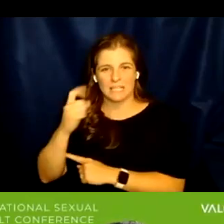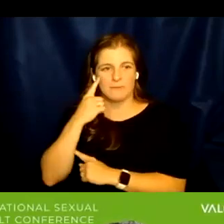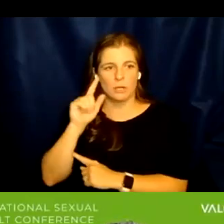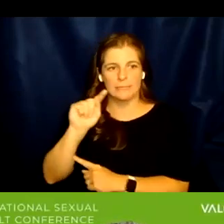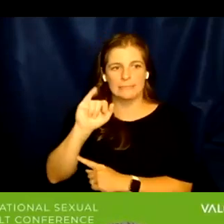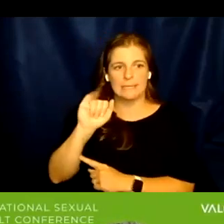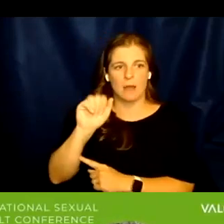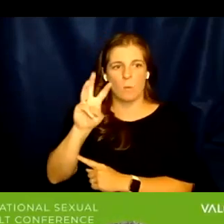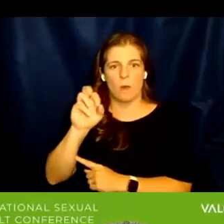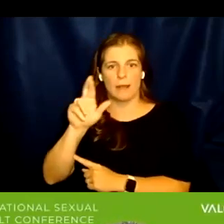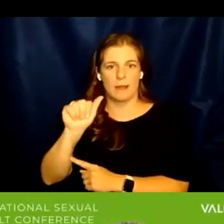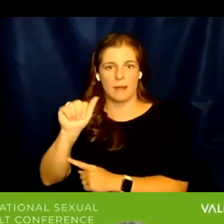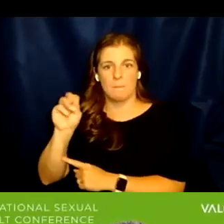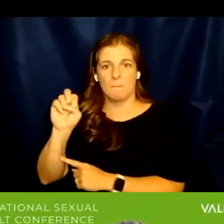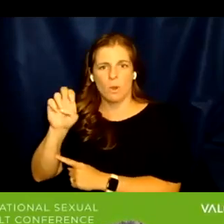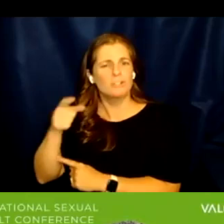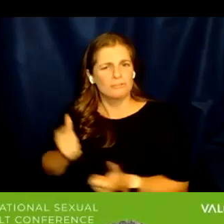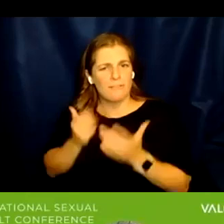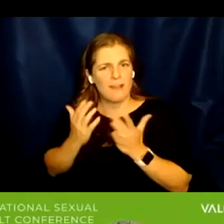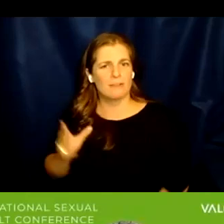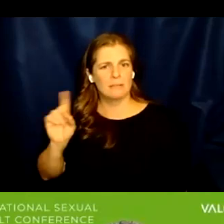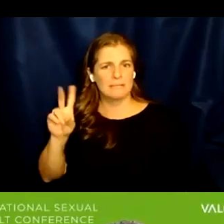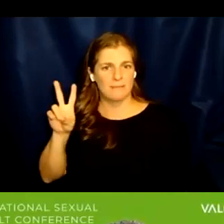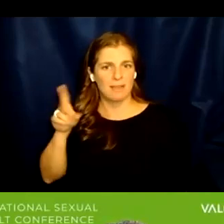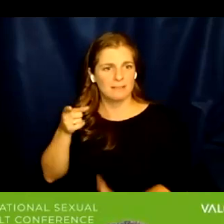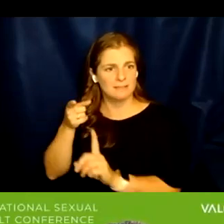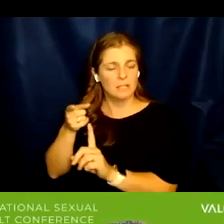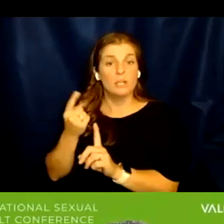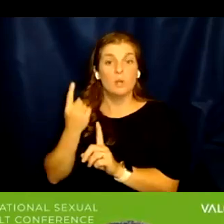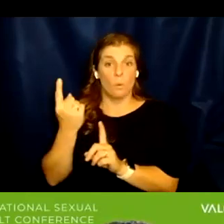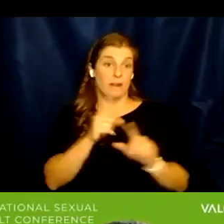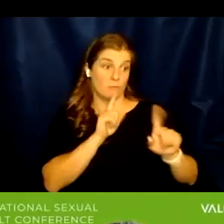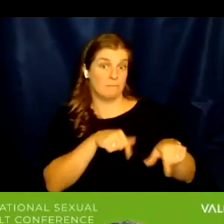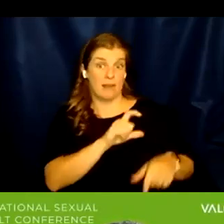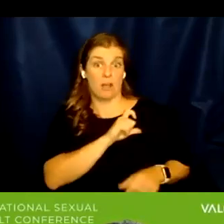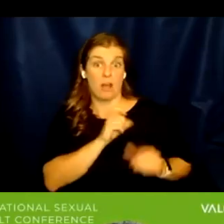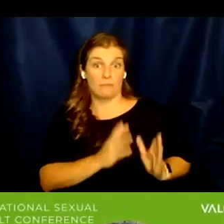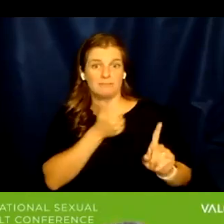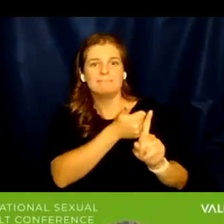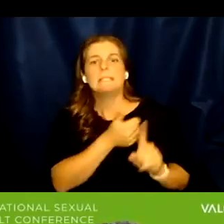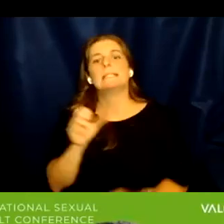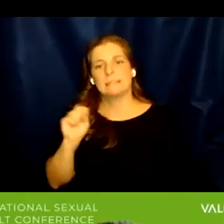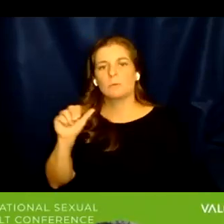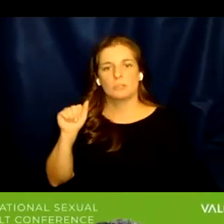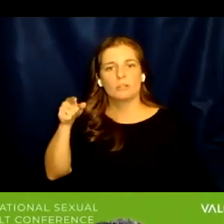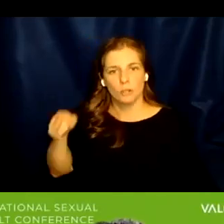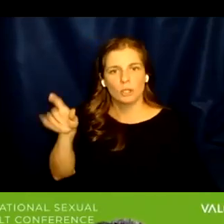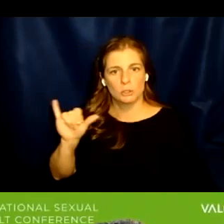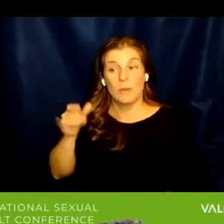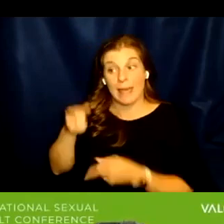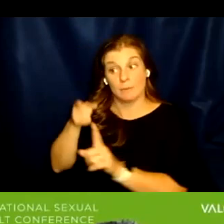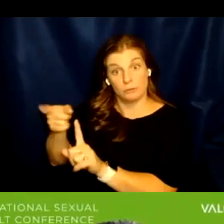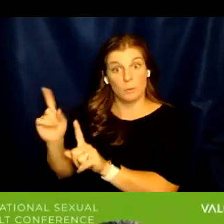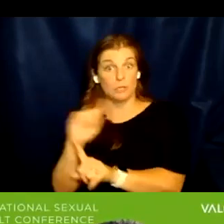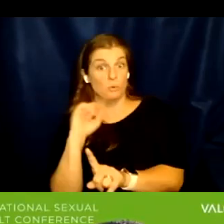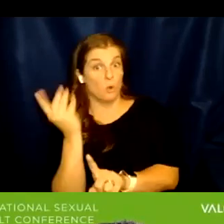survivor of domestic violence, who one of the responding officers sexually assaulted her. And then when she went to report that,